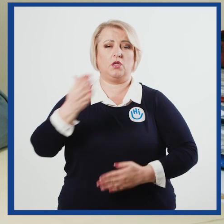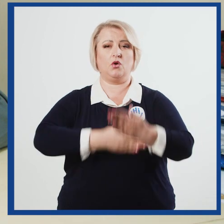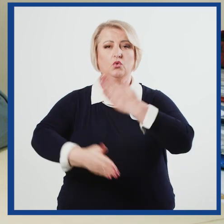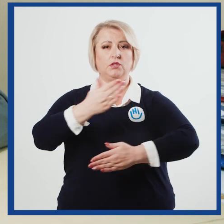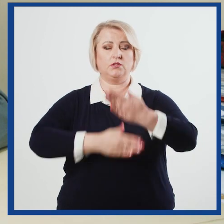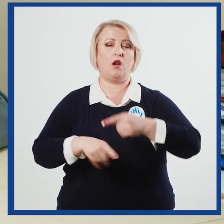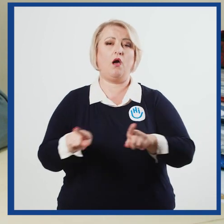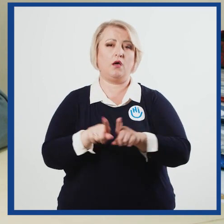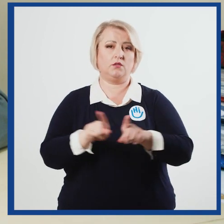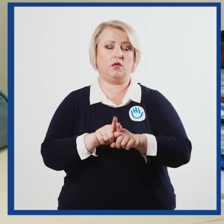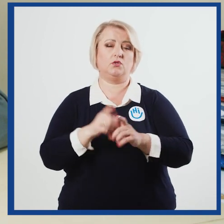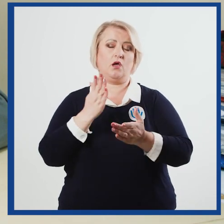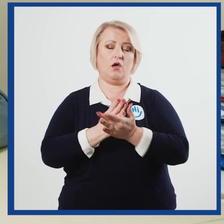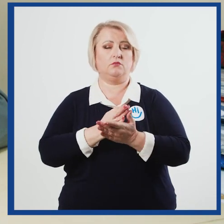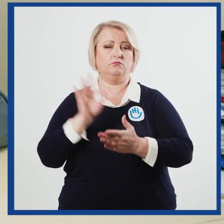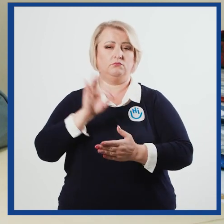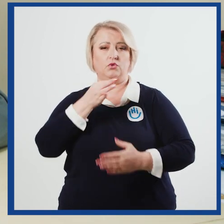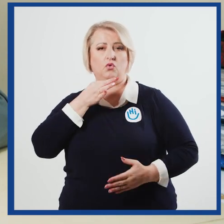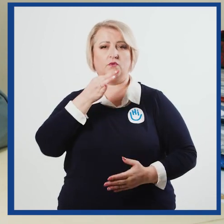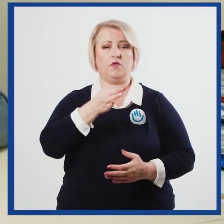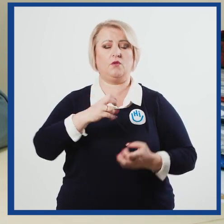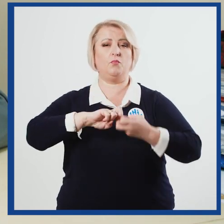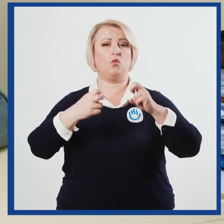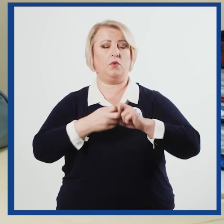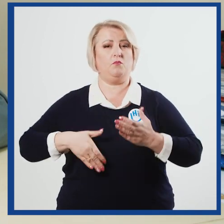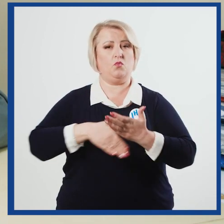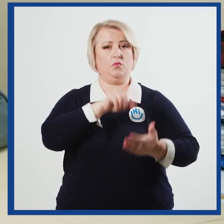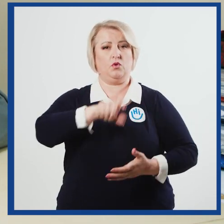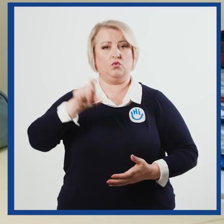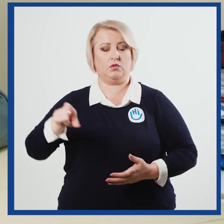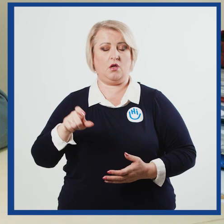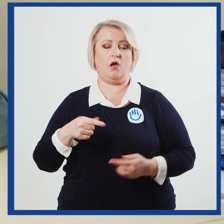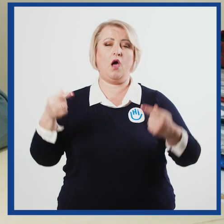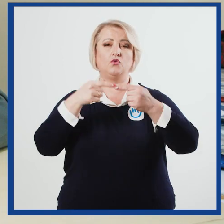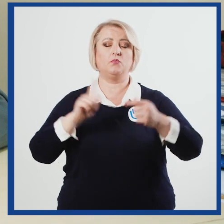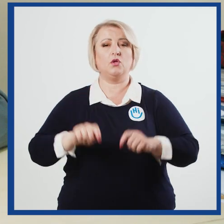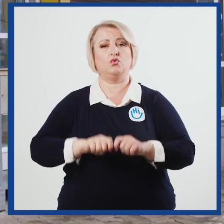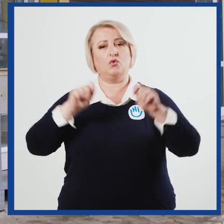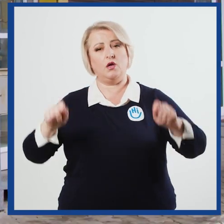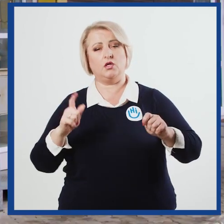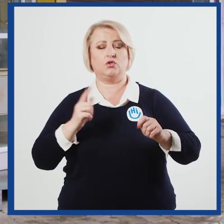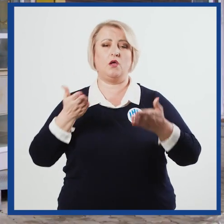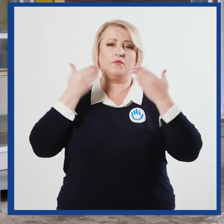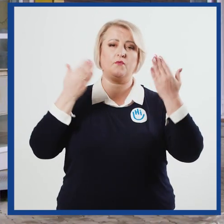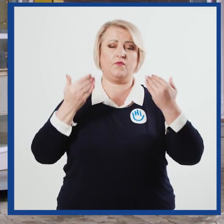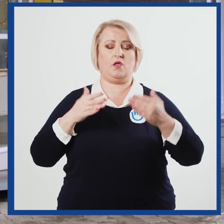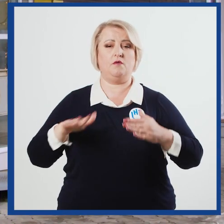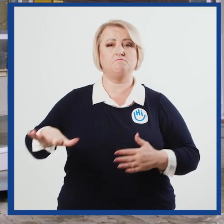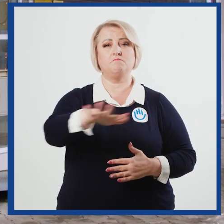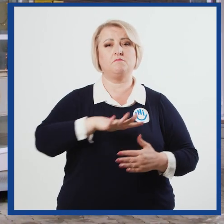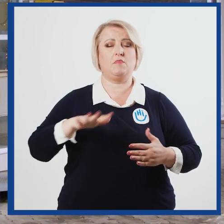prompt la criza umanitară, anume pentru a crea și a facilita un mediu echitabil pentru toate persoanele.